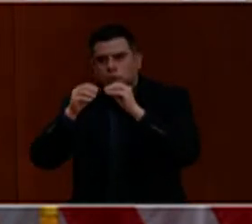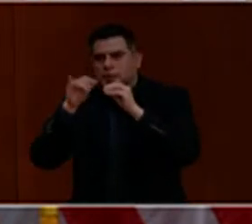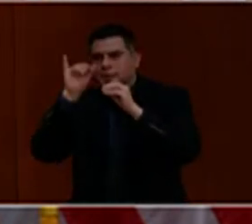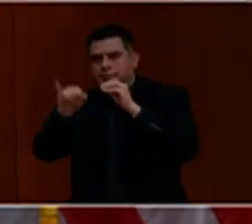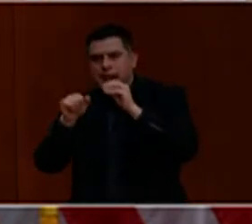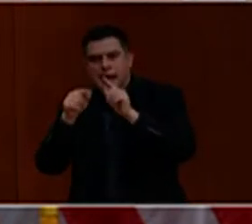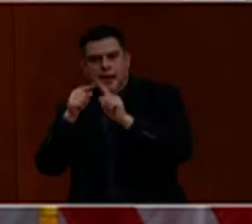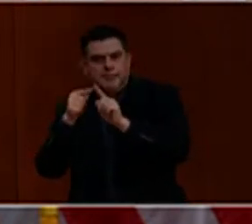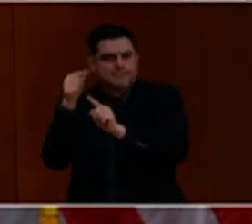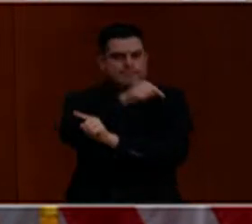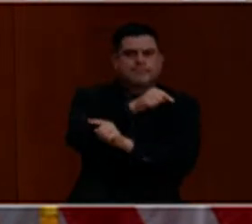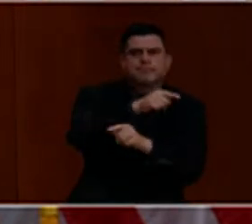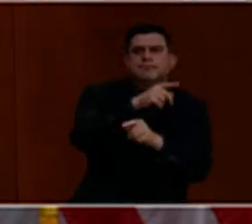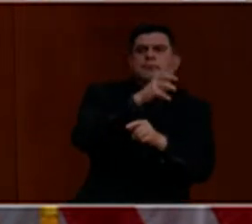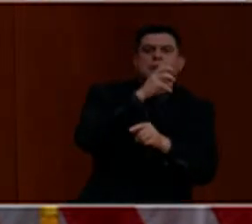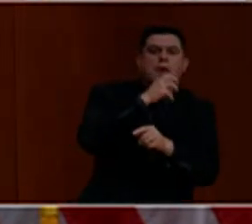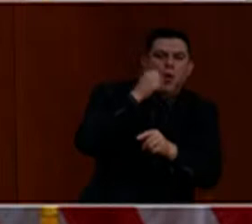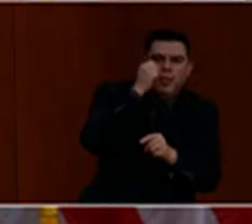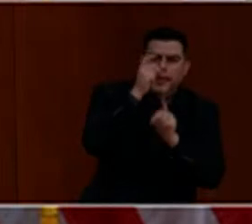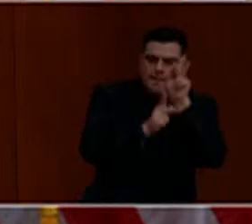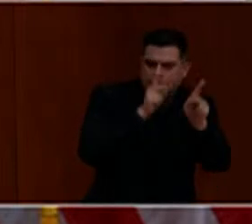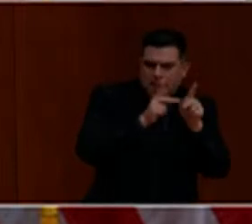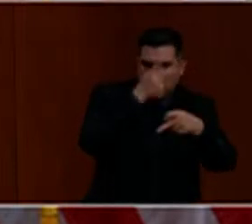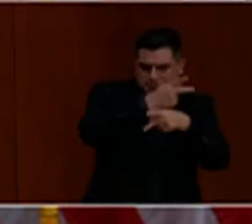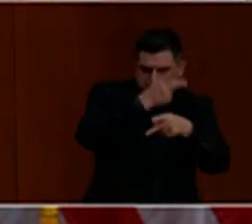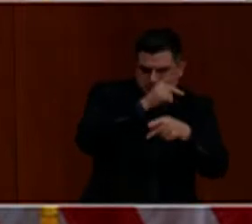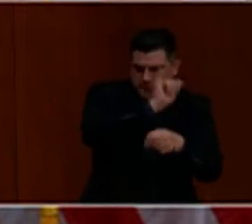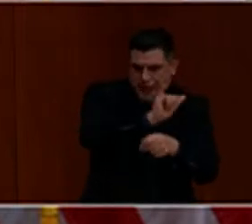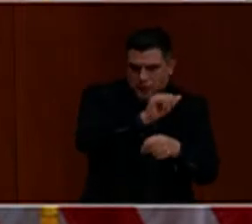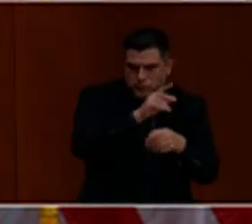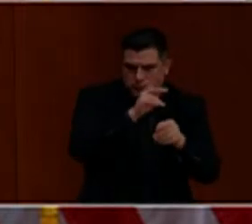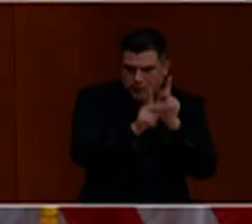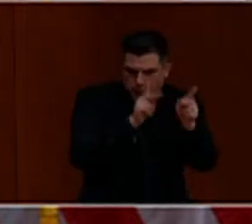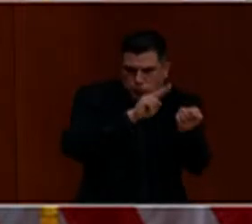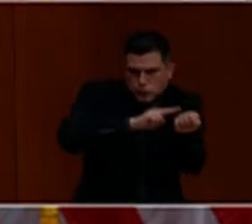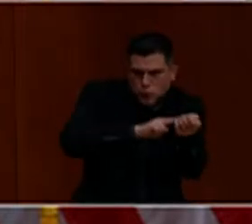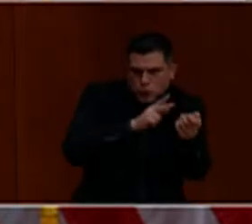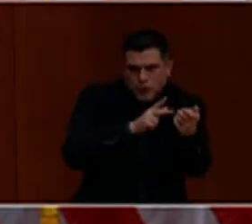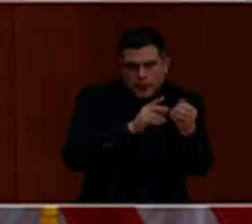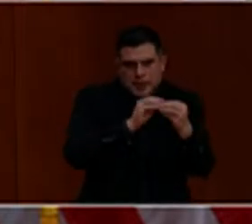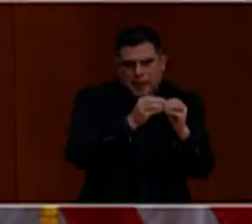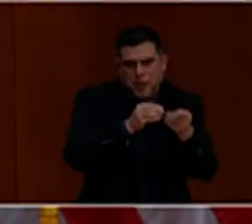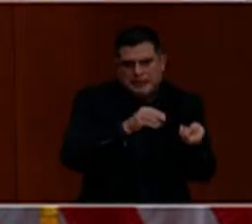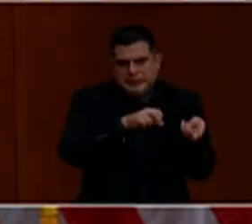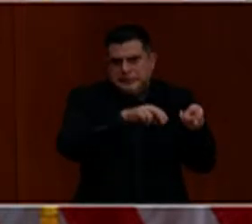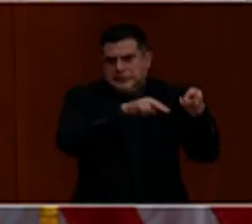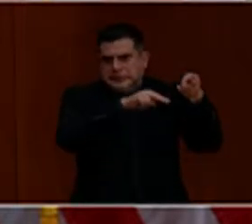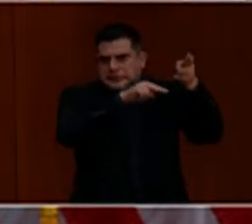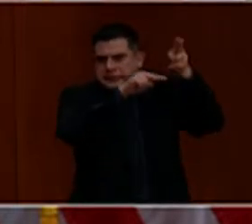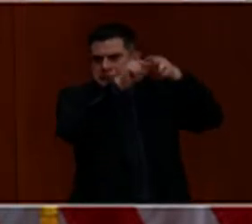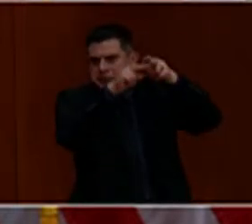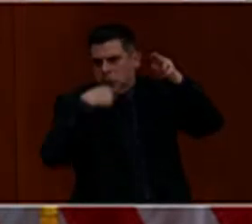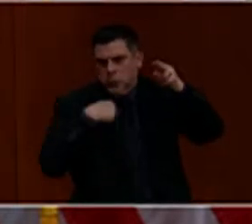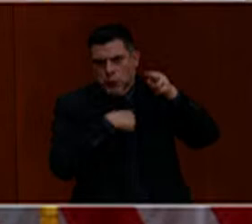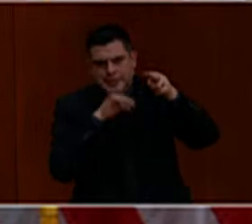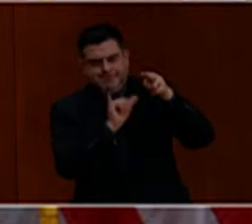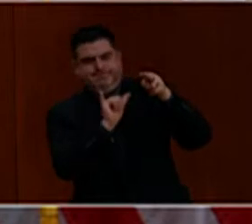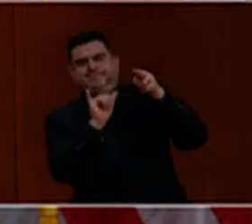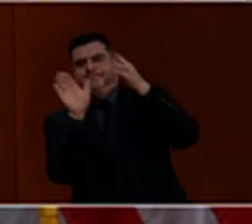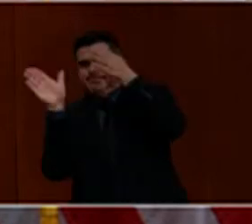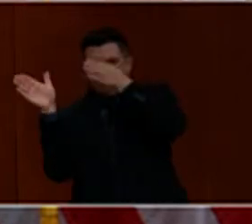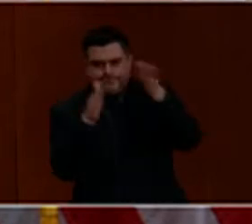little longer for the infections to get in. Now, we have a lot of controls in place, and we're working hard on mitigation. But when you have 4,000 plus